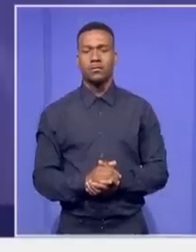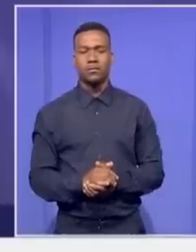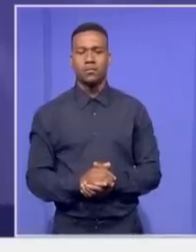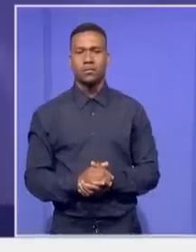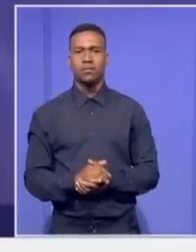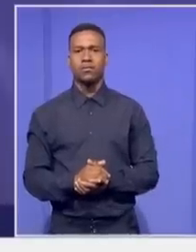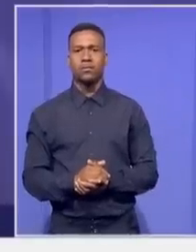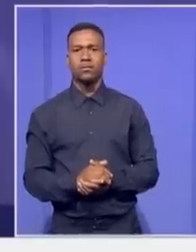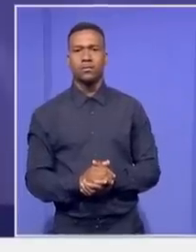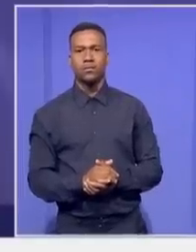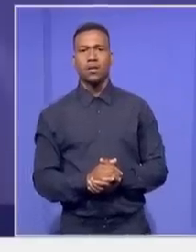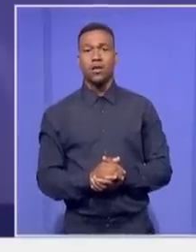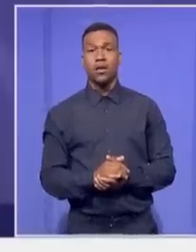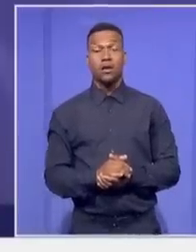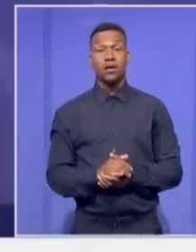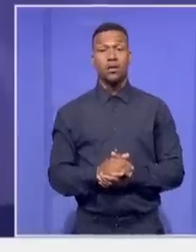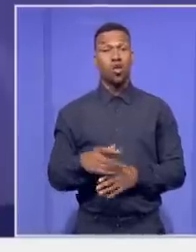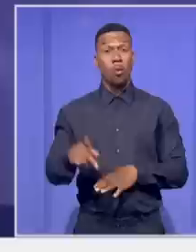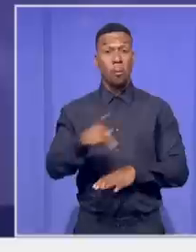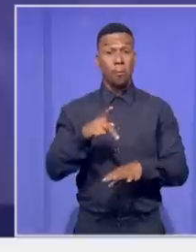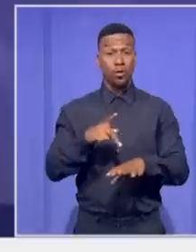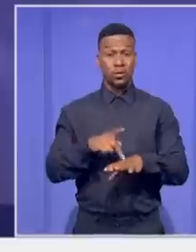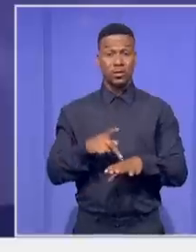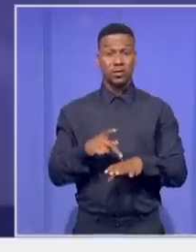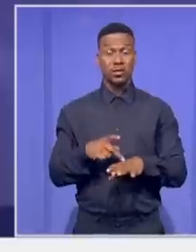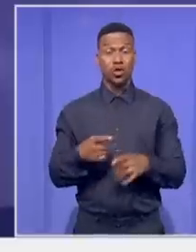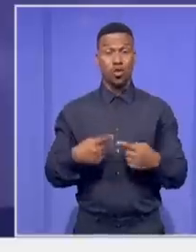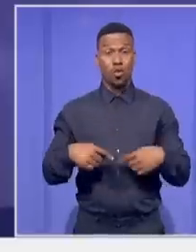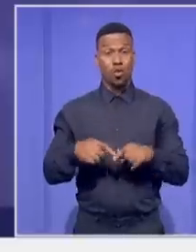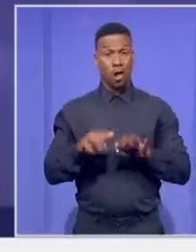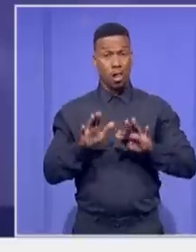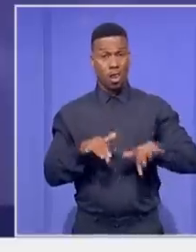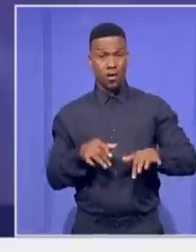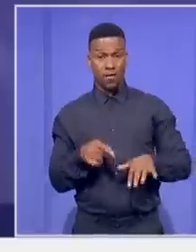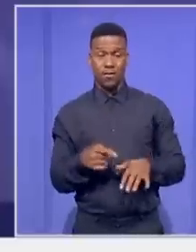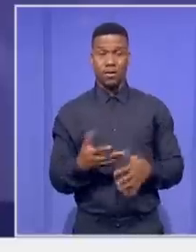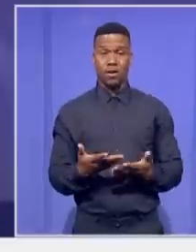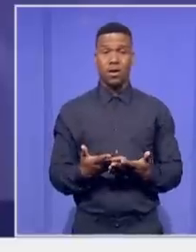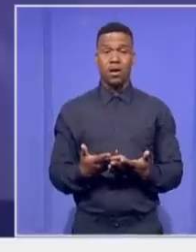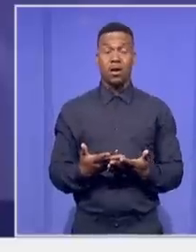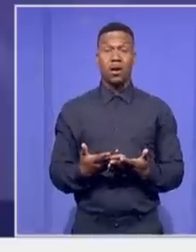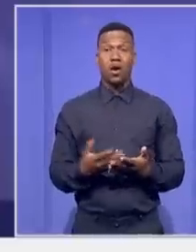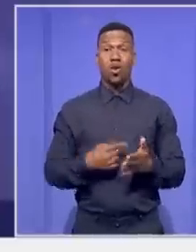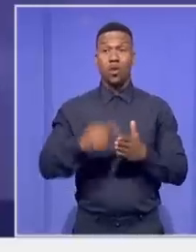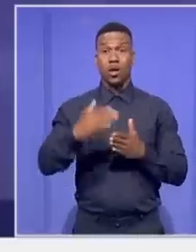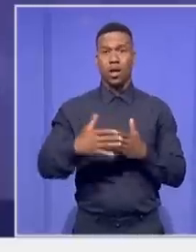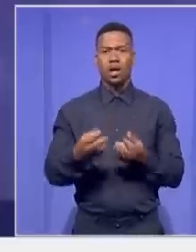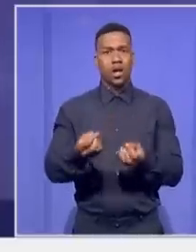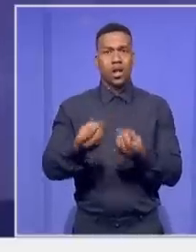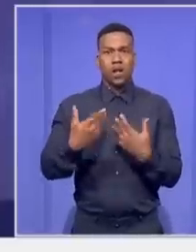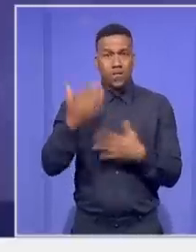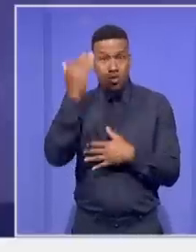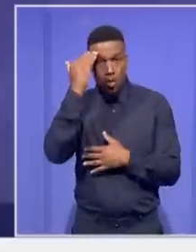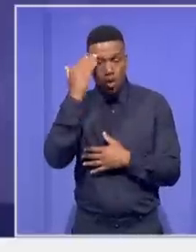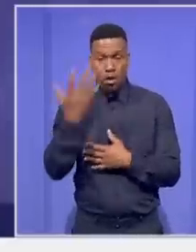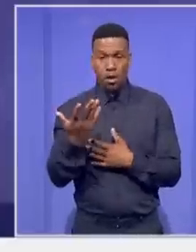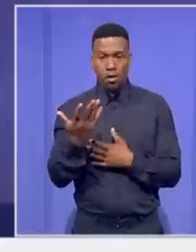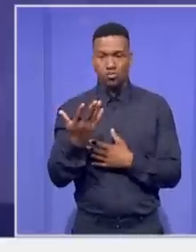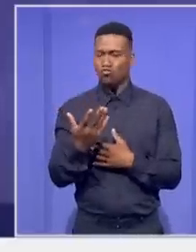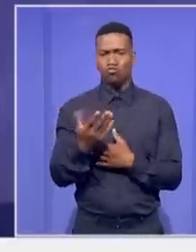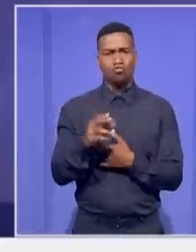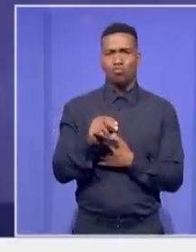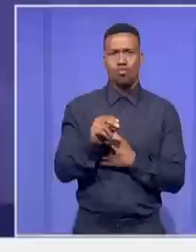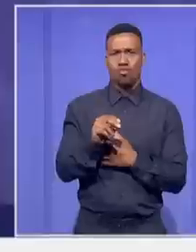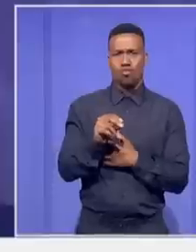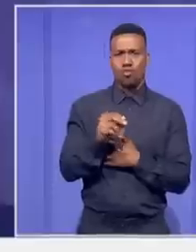And the position that we will leave this Congress hall at the end of this weekend was not a given. 4 years ago, we had just emerged from our